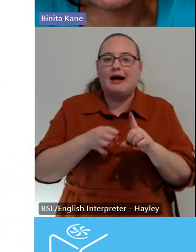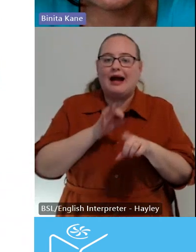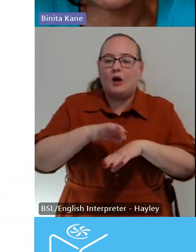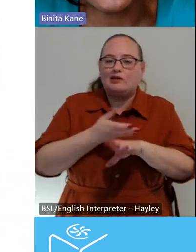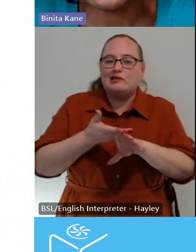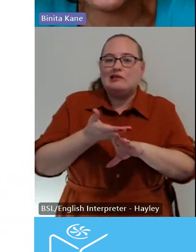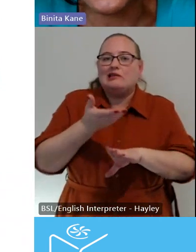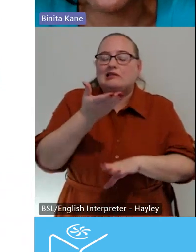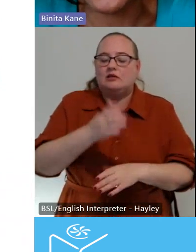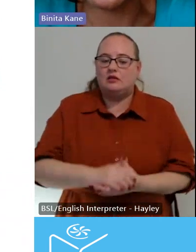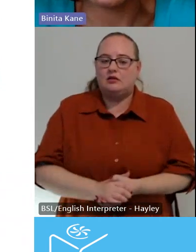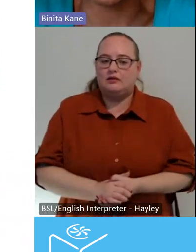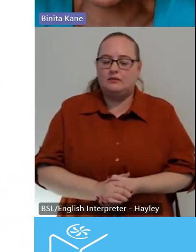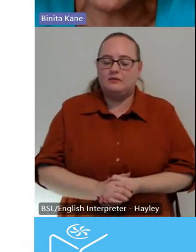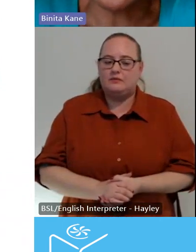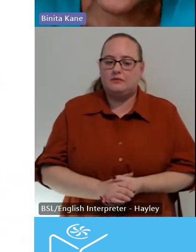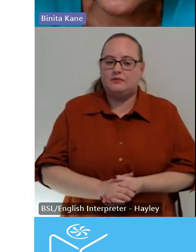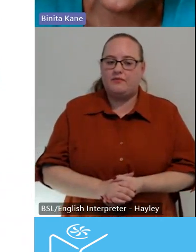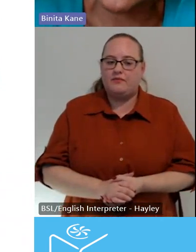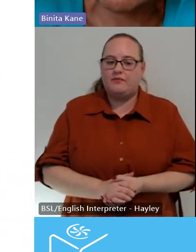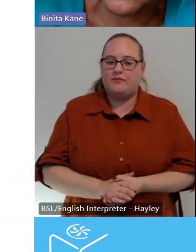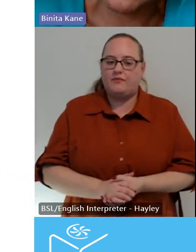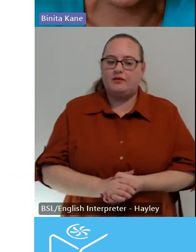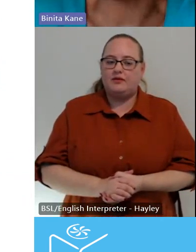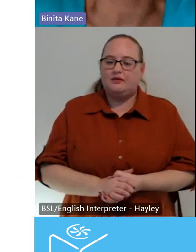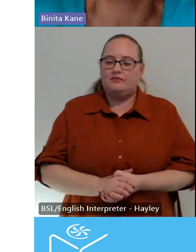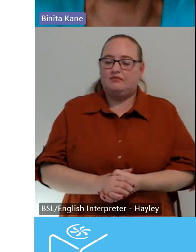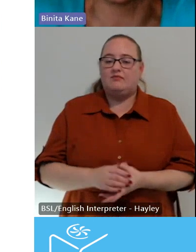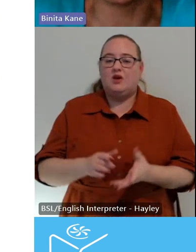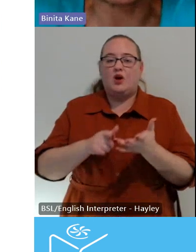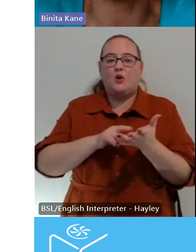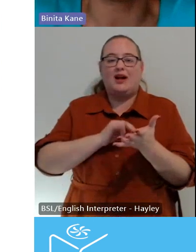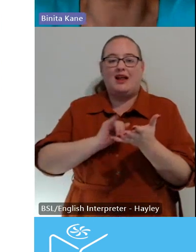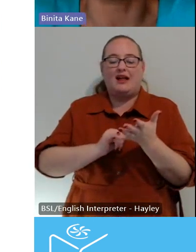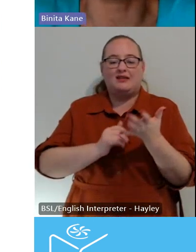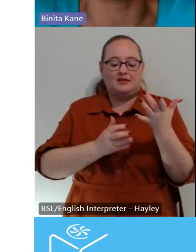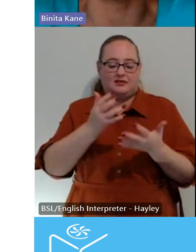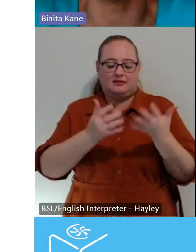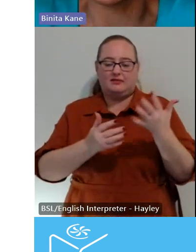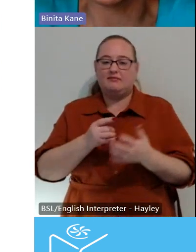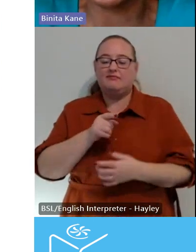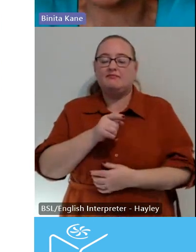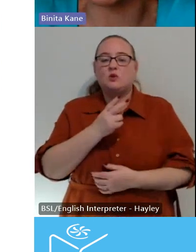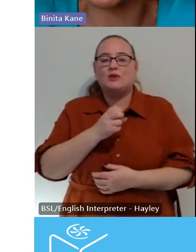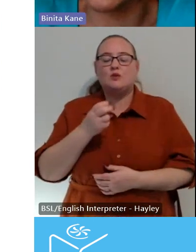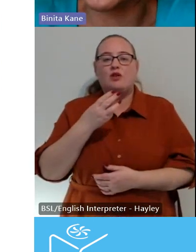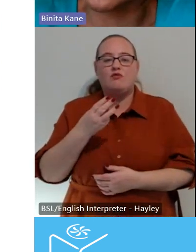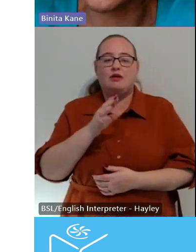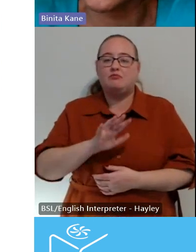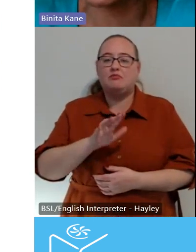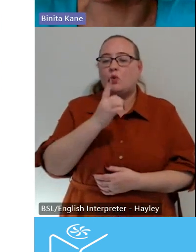And the last ONS figures that we've got from 2023 showed that approximately 110,000 children in the UK have